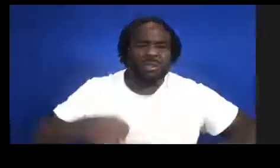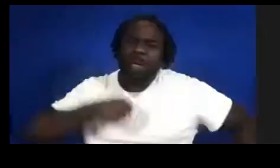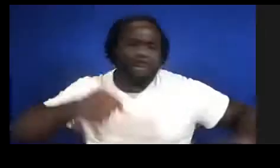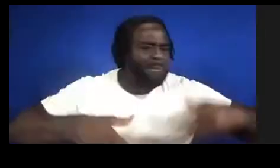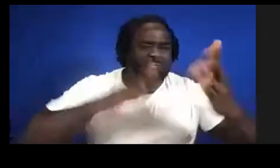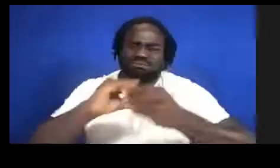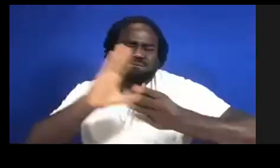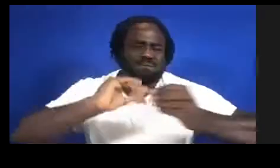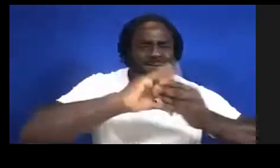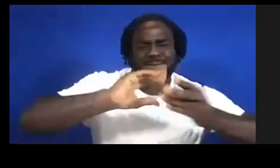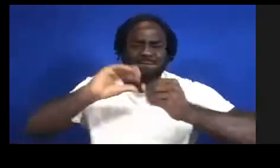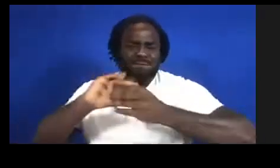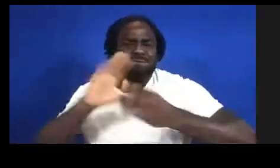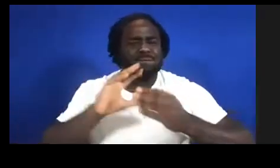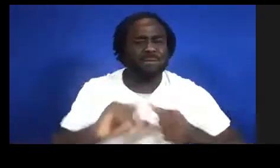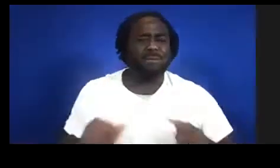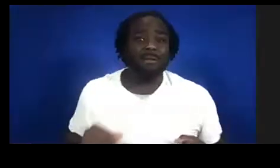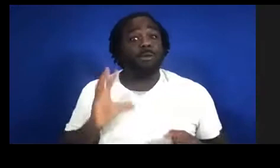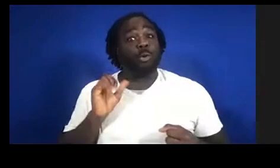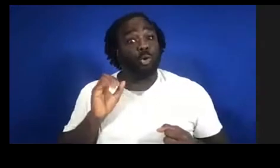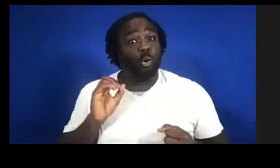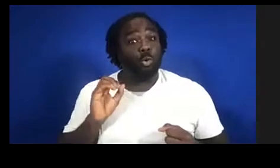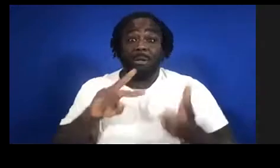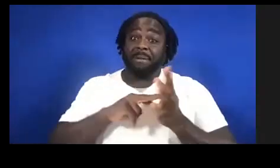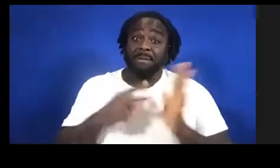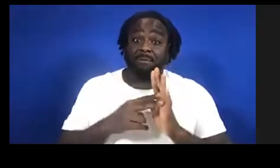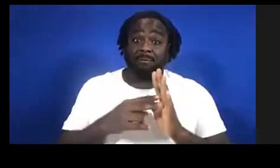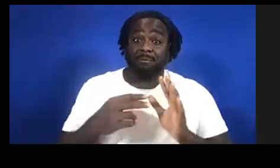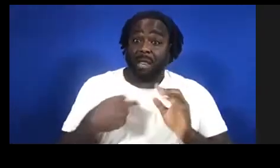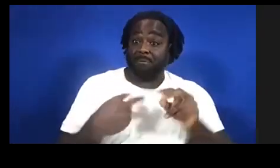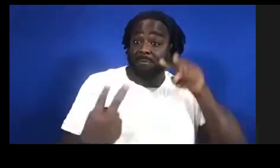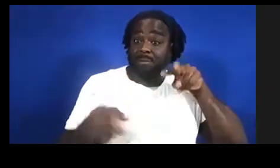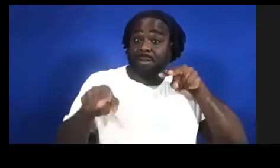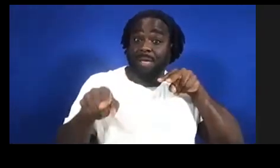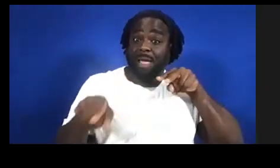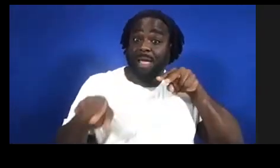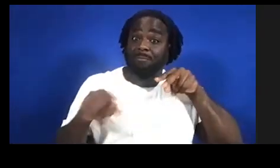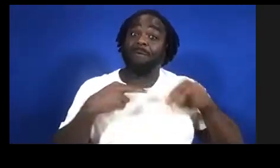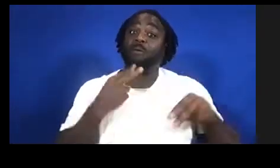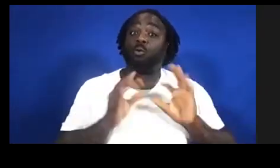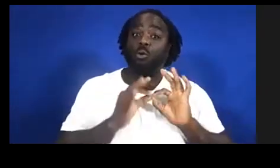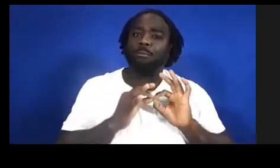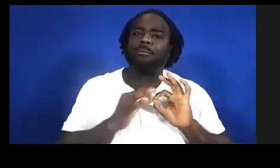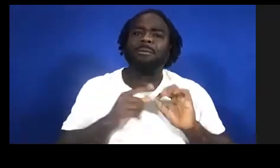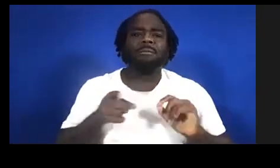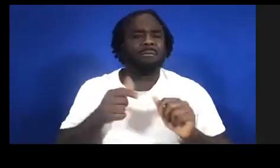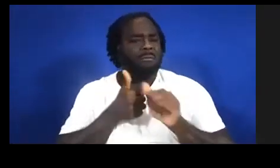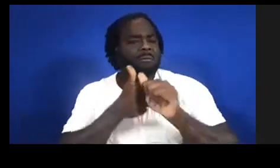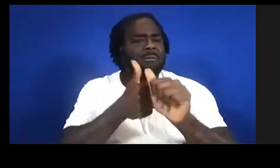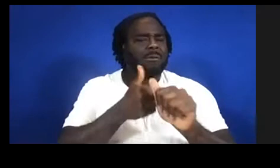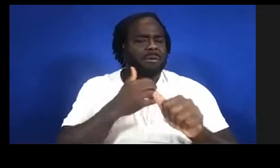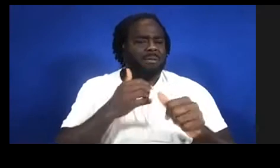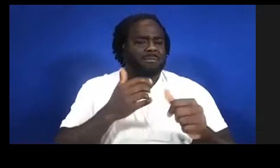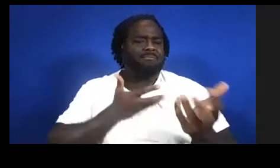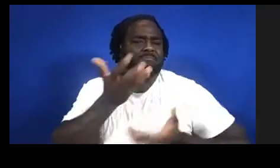people knew though that I get into my stories, I get into my rhythm, I get into my show, right? So